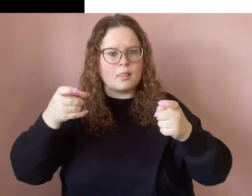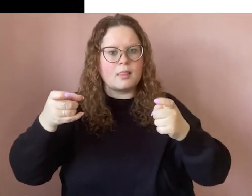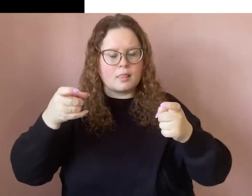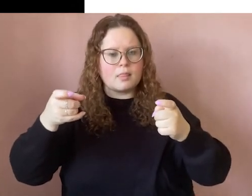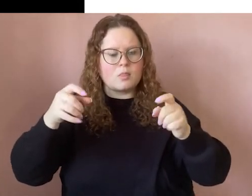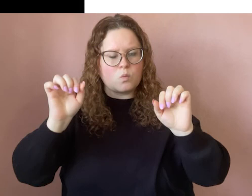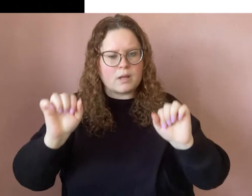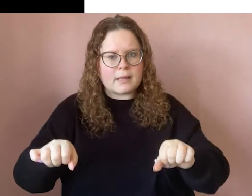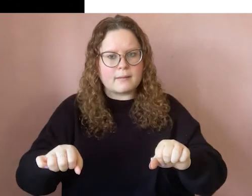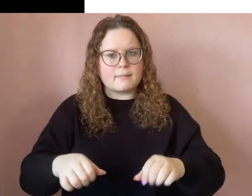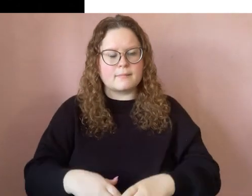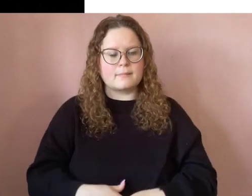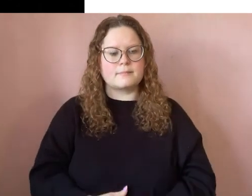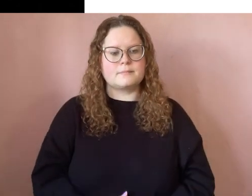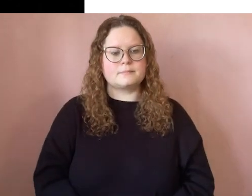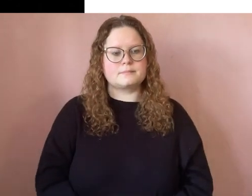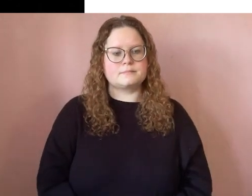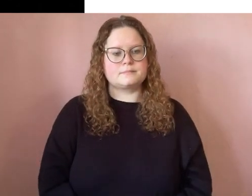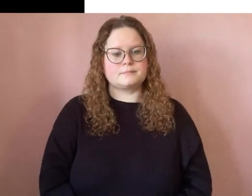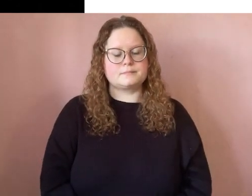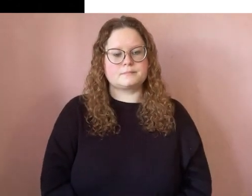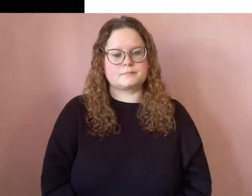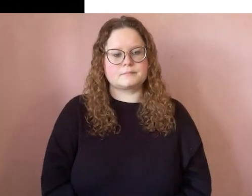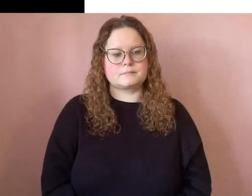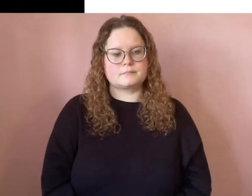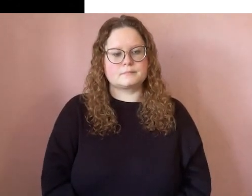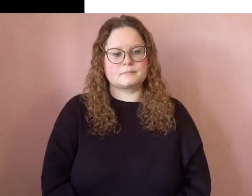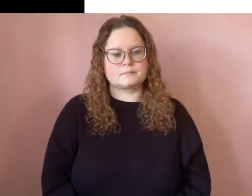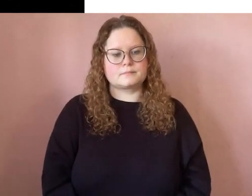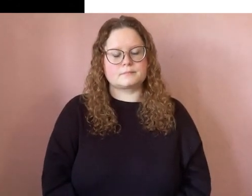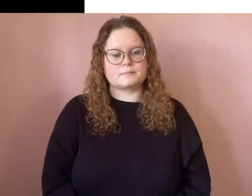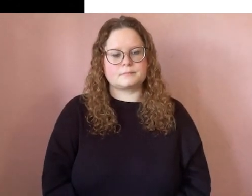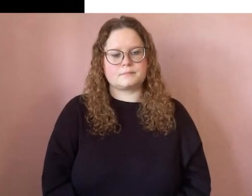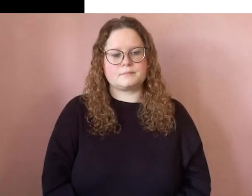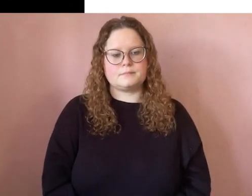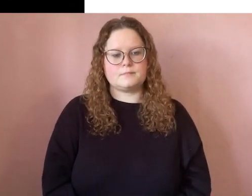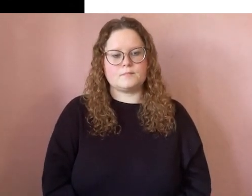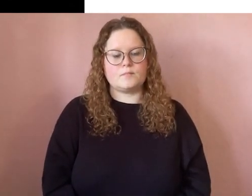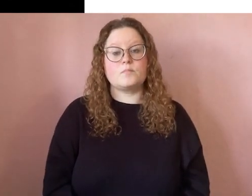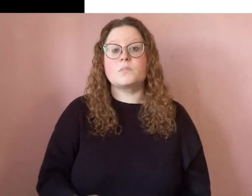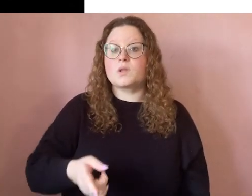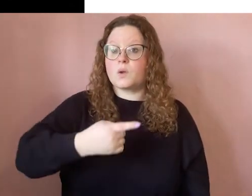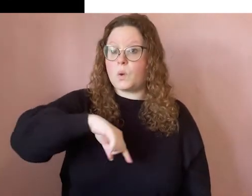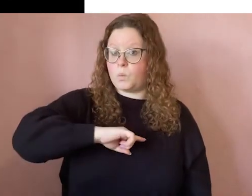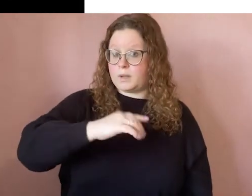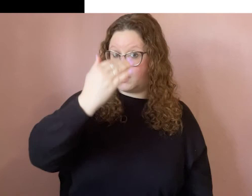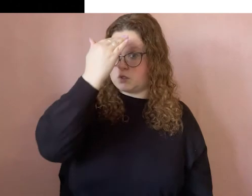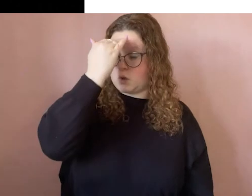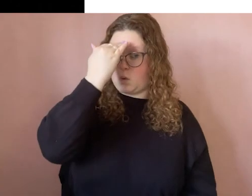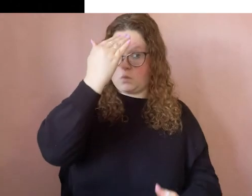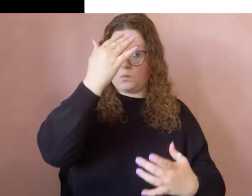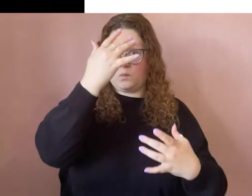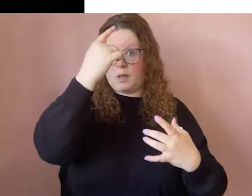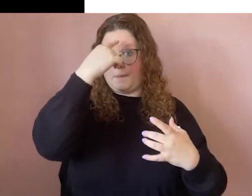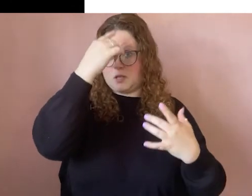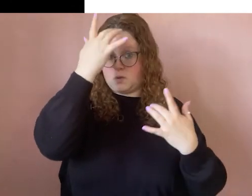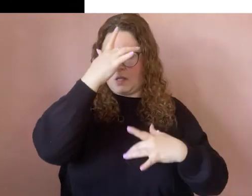find a cure, but people get uncomfortable with that word cure because they say, well, that's a false hope. So I'm saying,